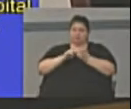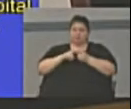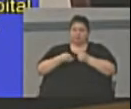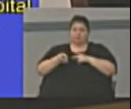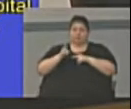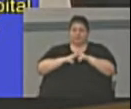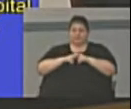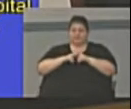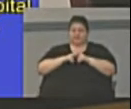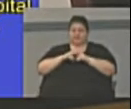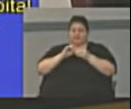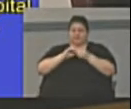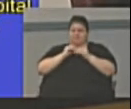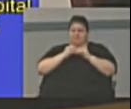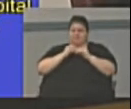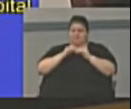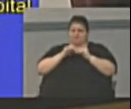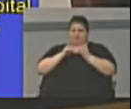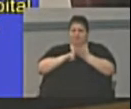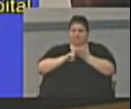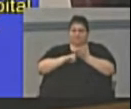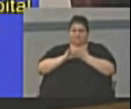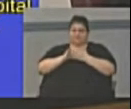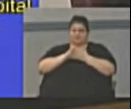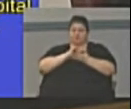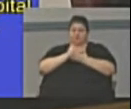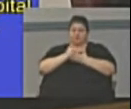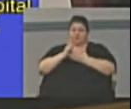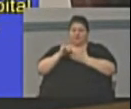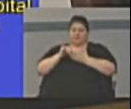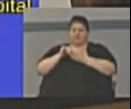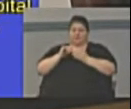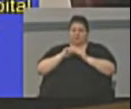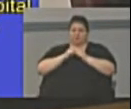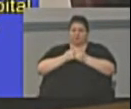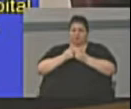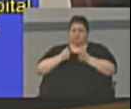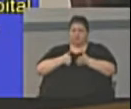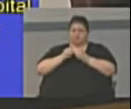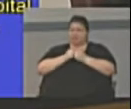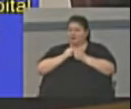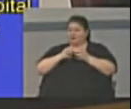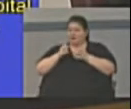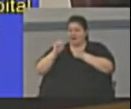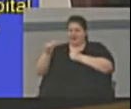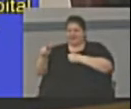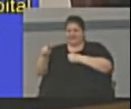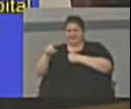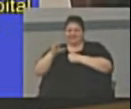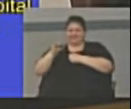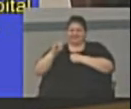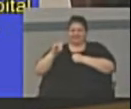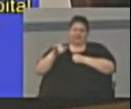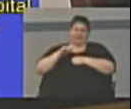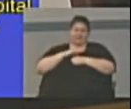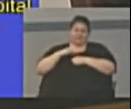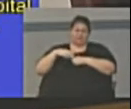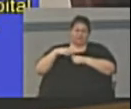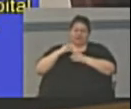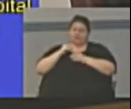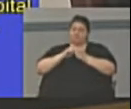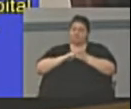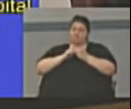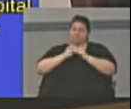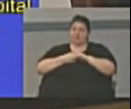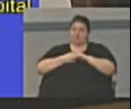contracts that may be approved by the administration without action of the city council, and to amend the process for the approval of